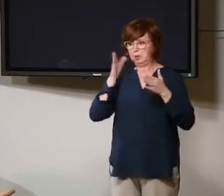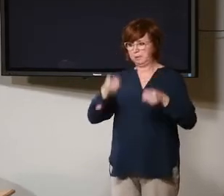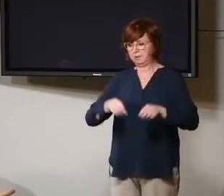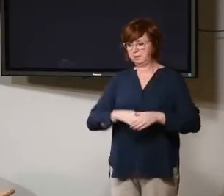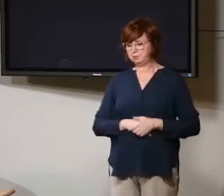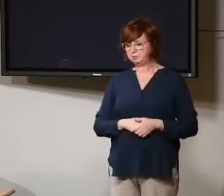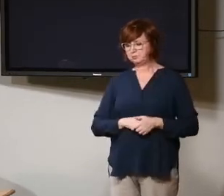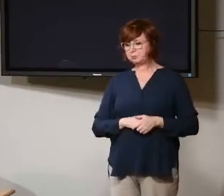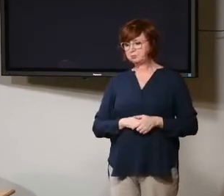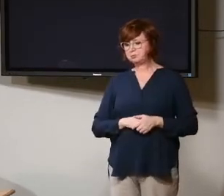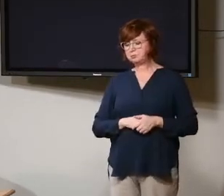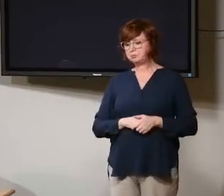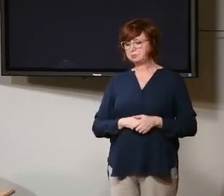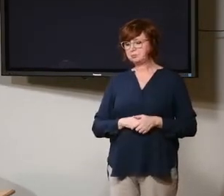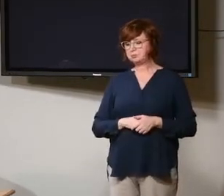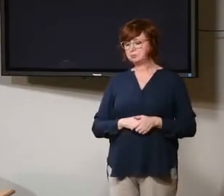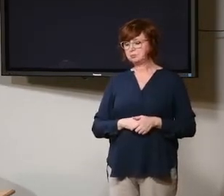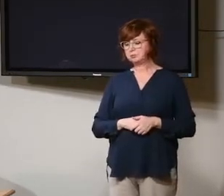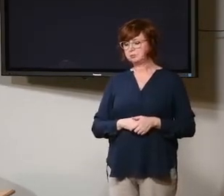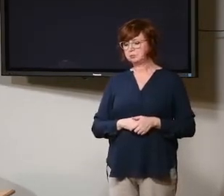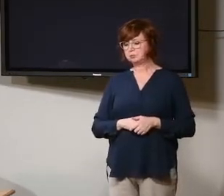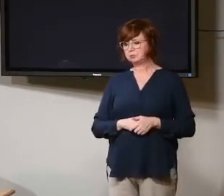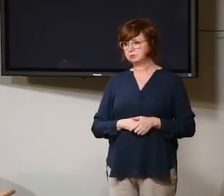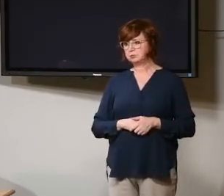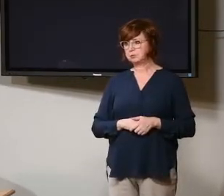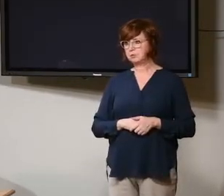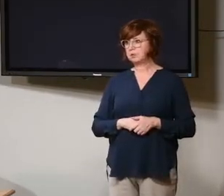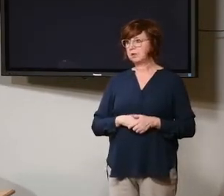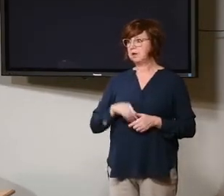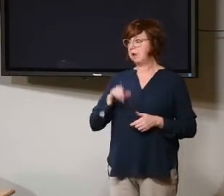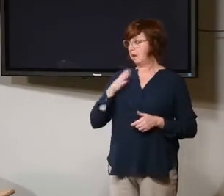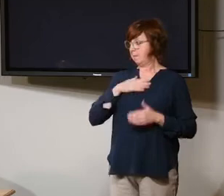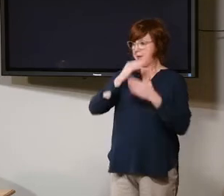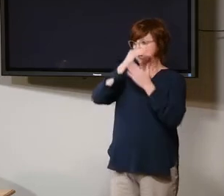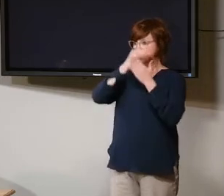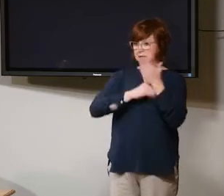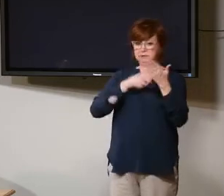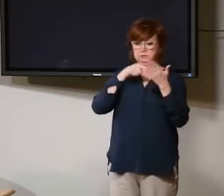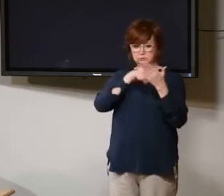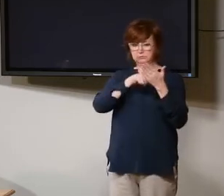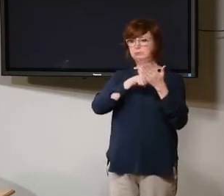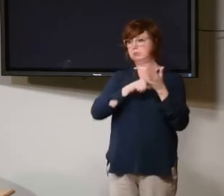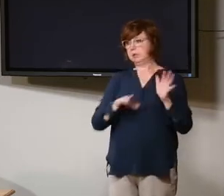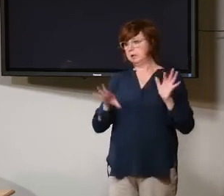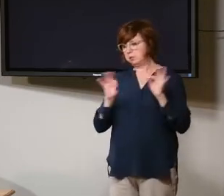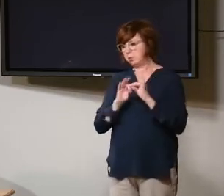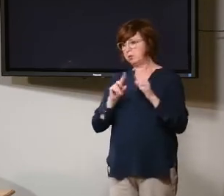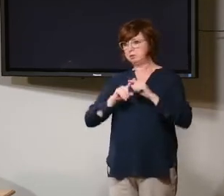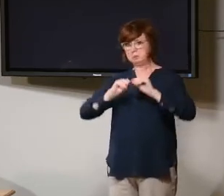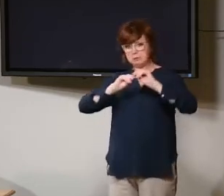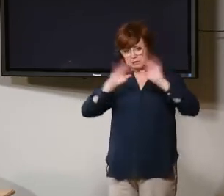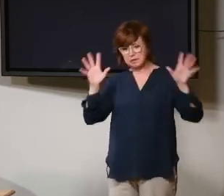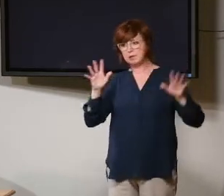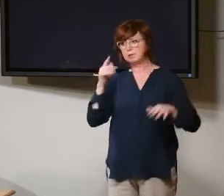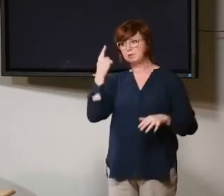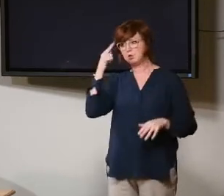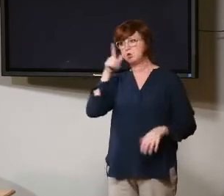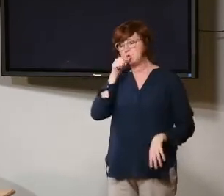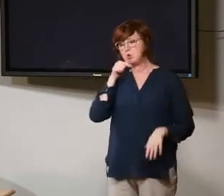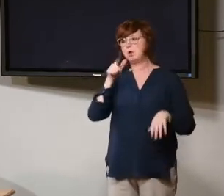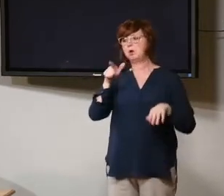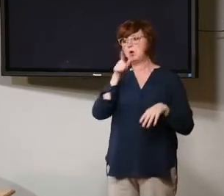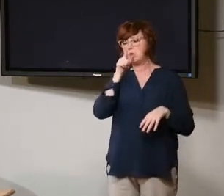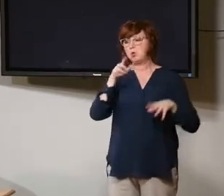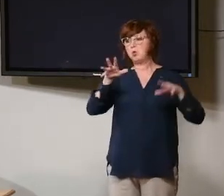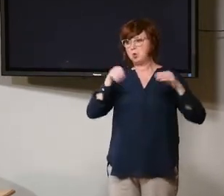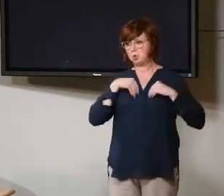was bring out some clarity for the business community here in the province, the entire business community, on which